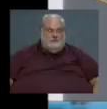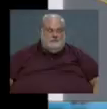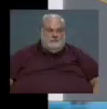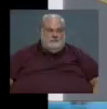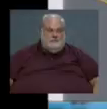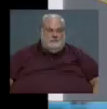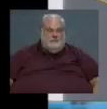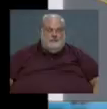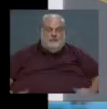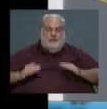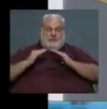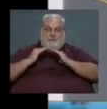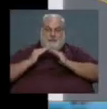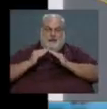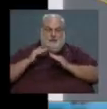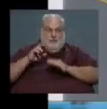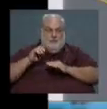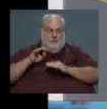Pitched roof,